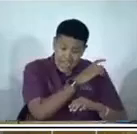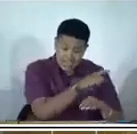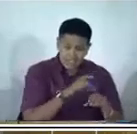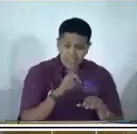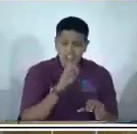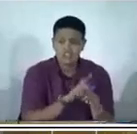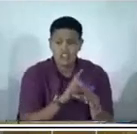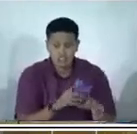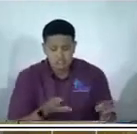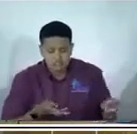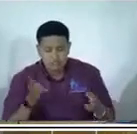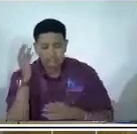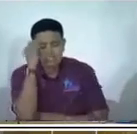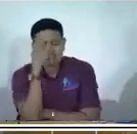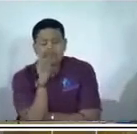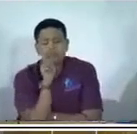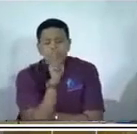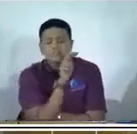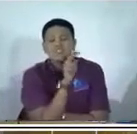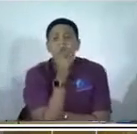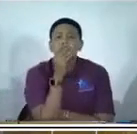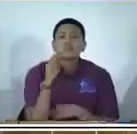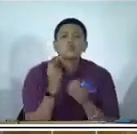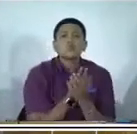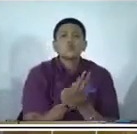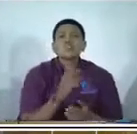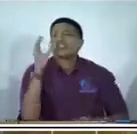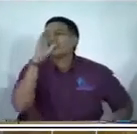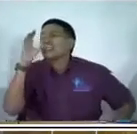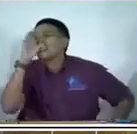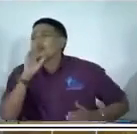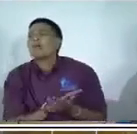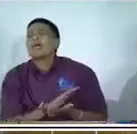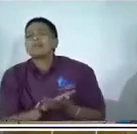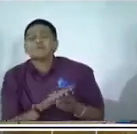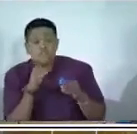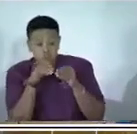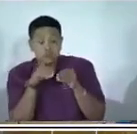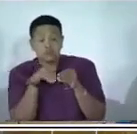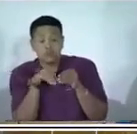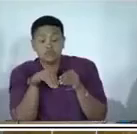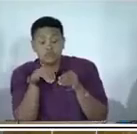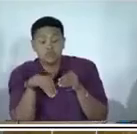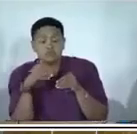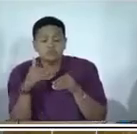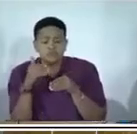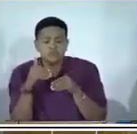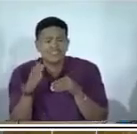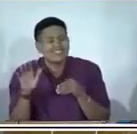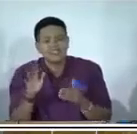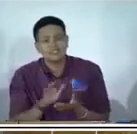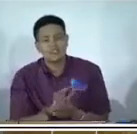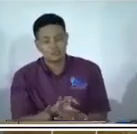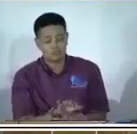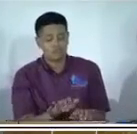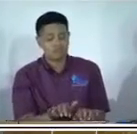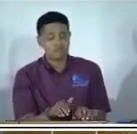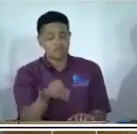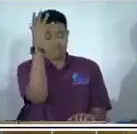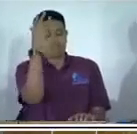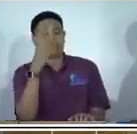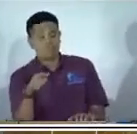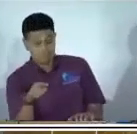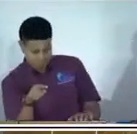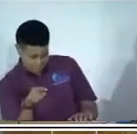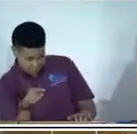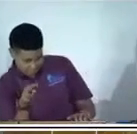uploads your information. You don't have to wait 2 hours to go find the paper-based file. It will have your medical history, which medication you are taking,